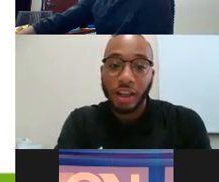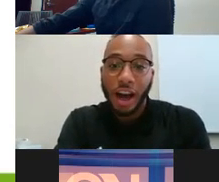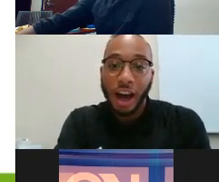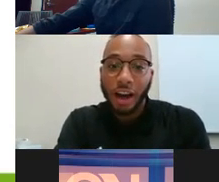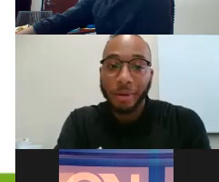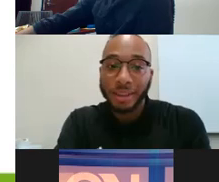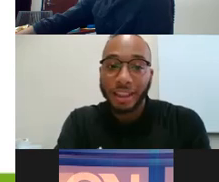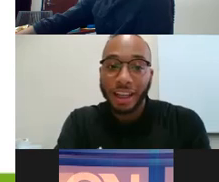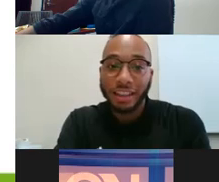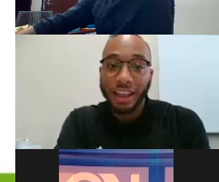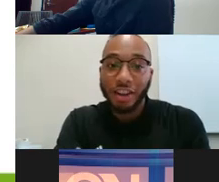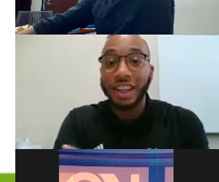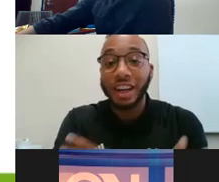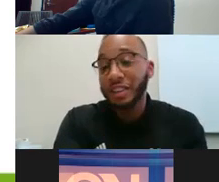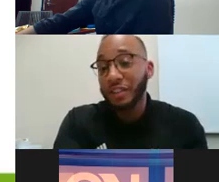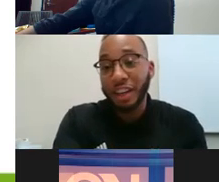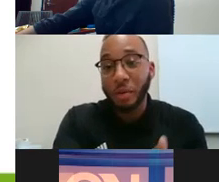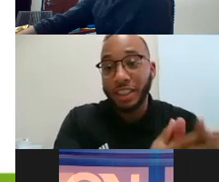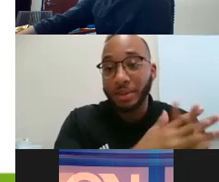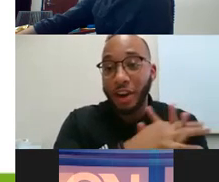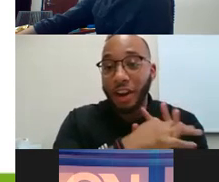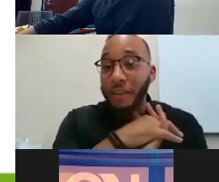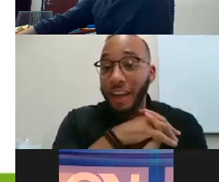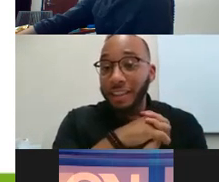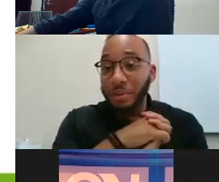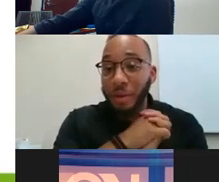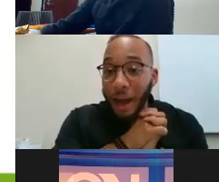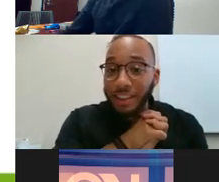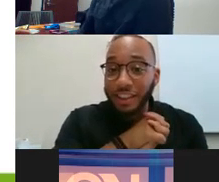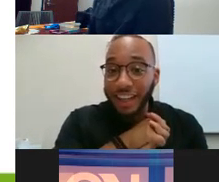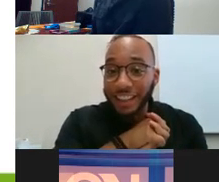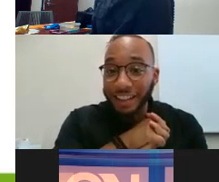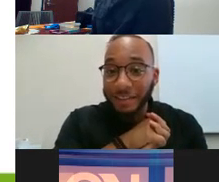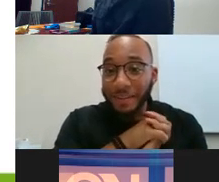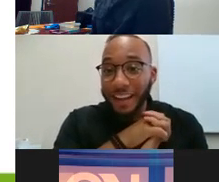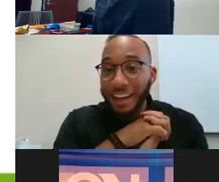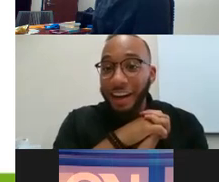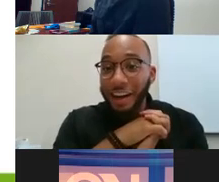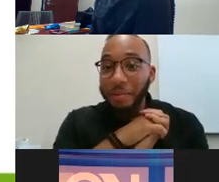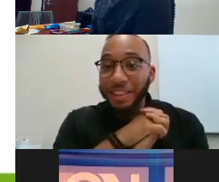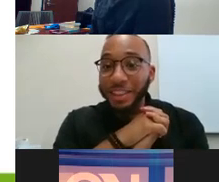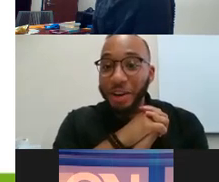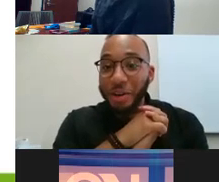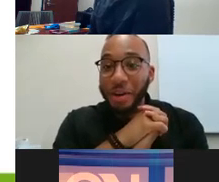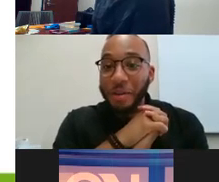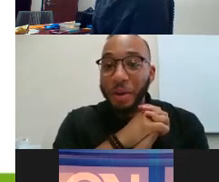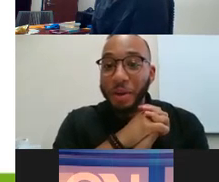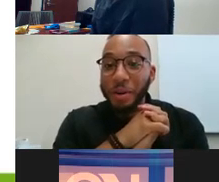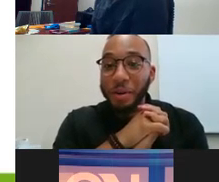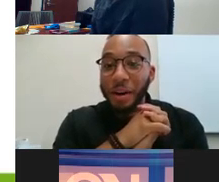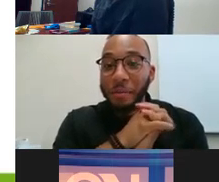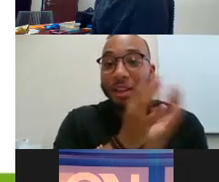others, I always like to say that our Sun Devil Civility workshops are like Vegas. What happens here stays here. So